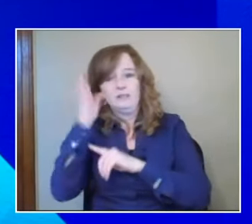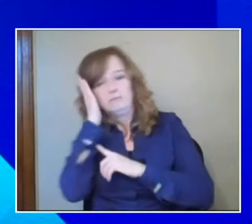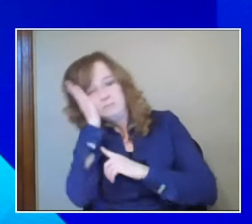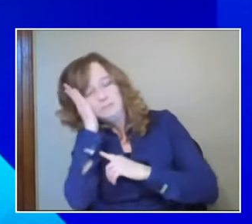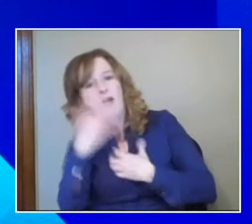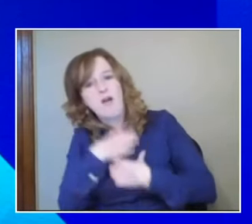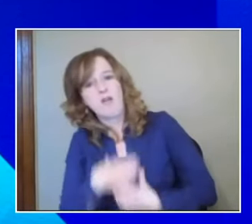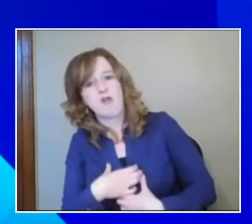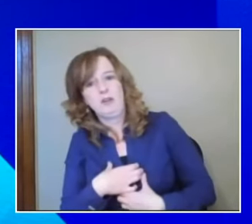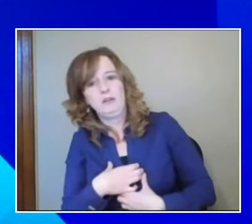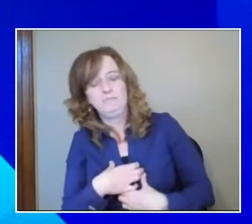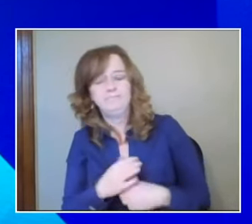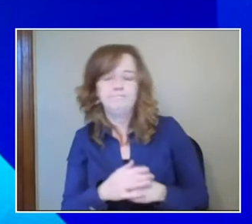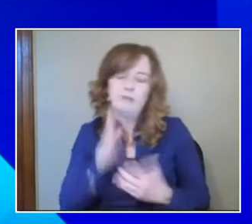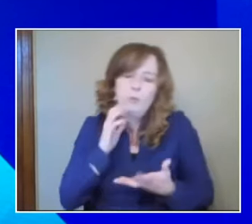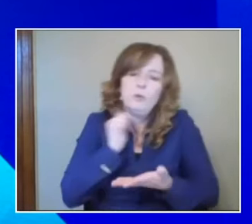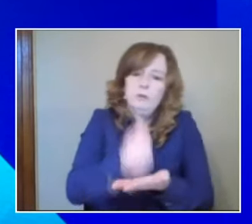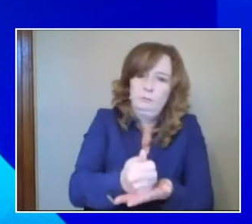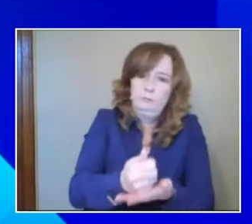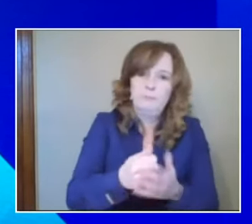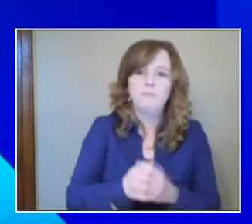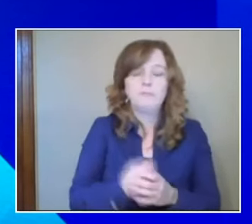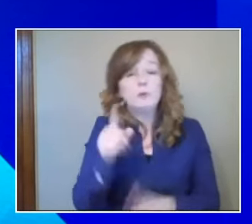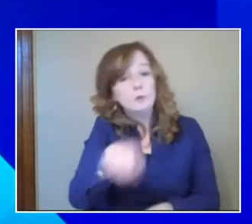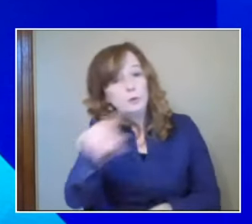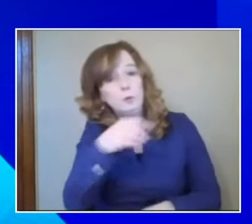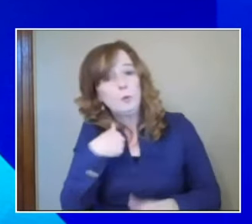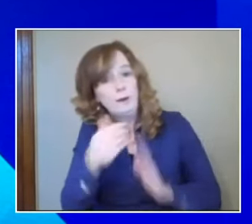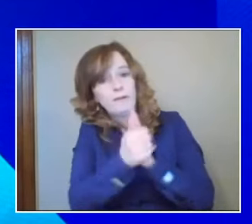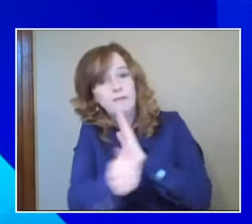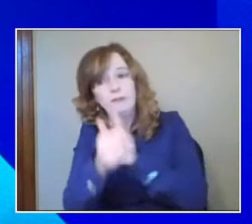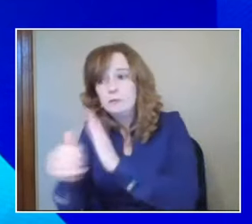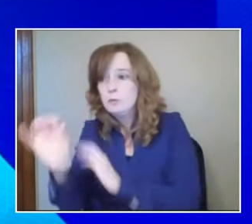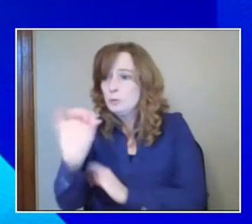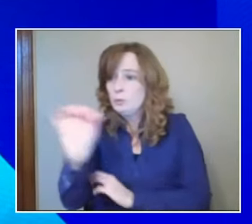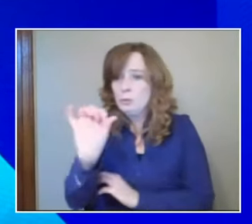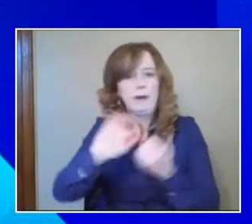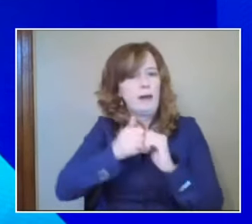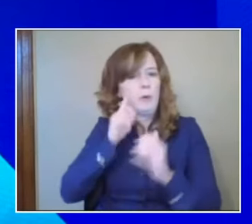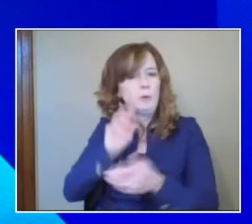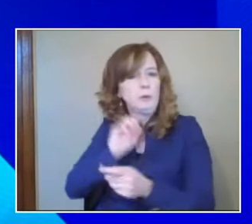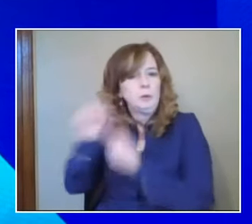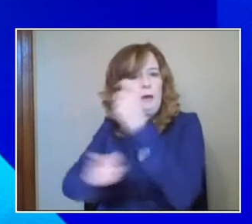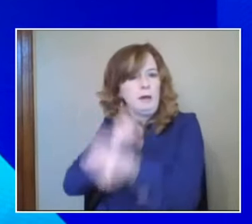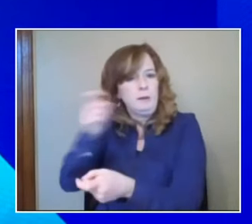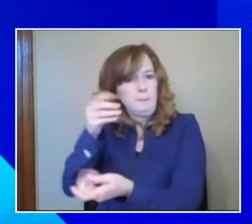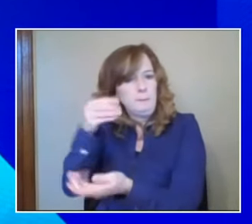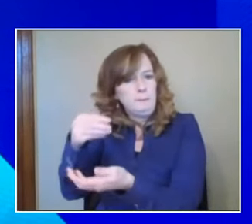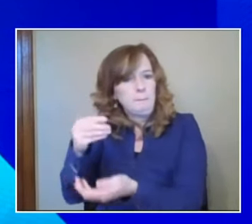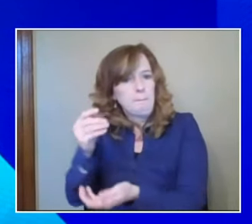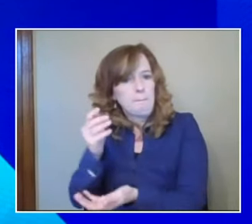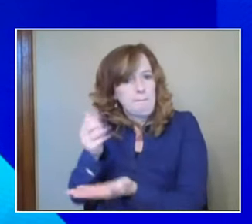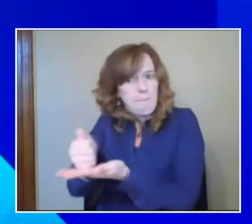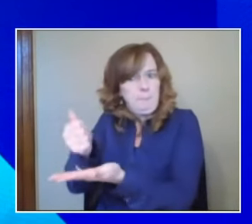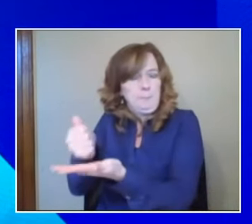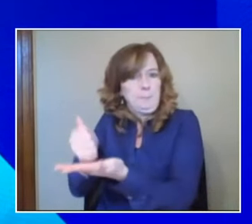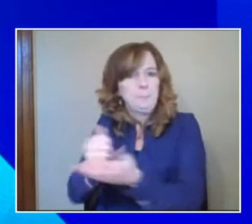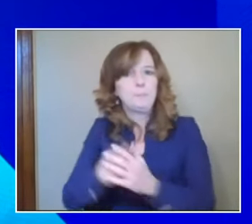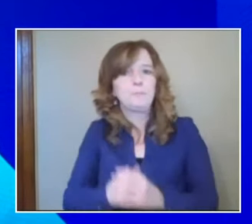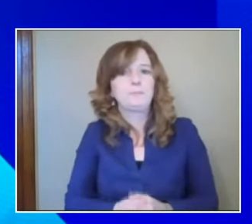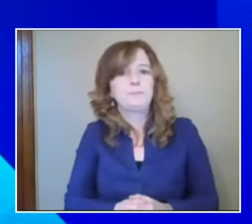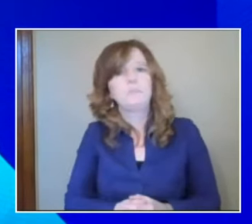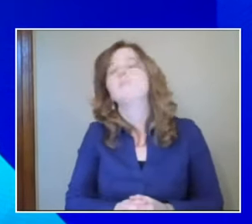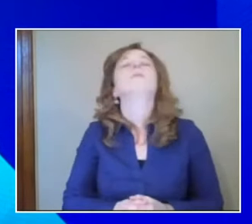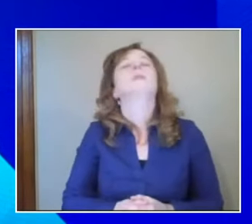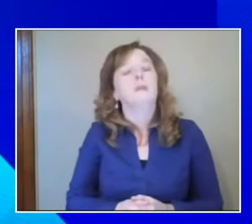have gifts to give. How will you use yours? One final thought: someone, somewhere along the way, took a